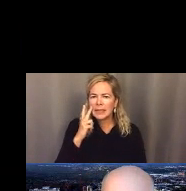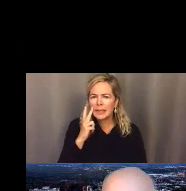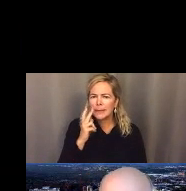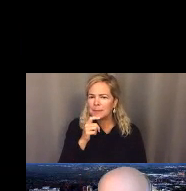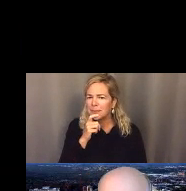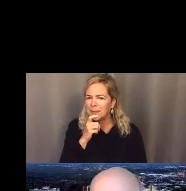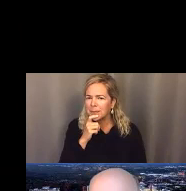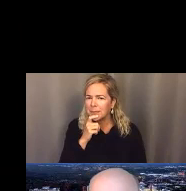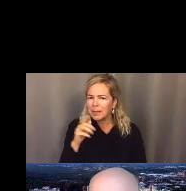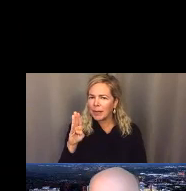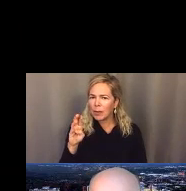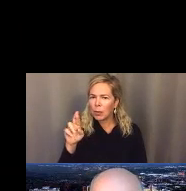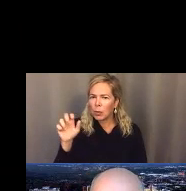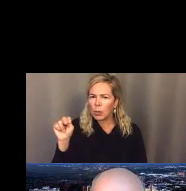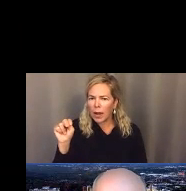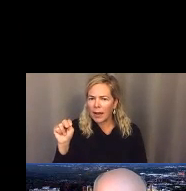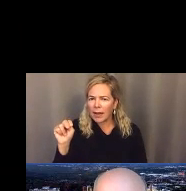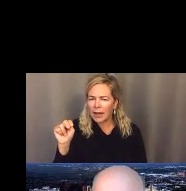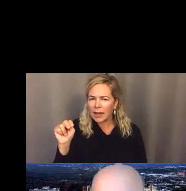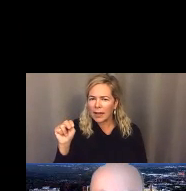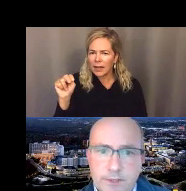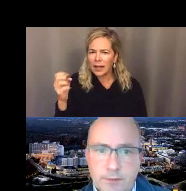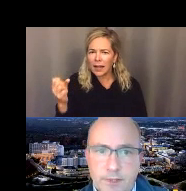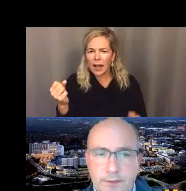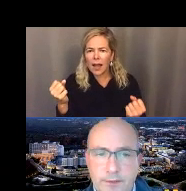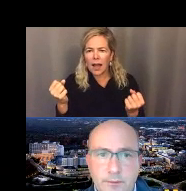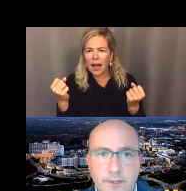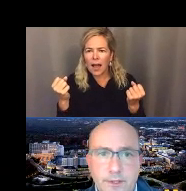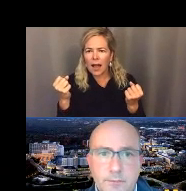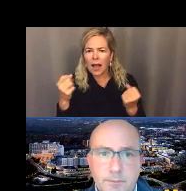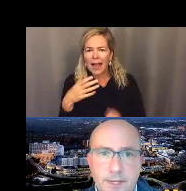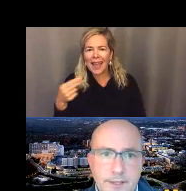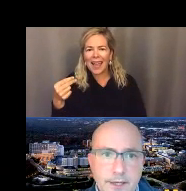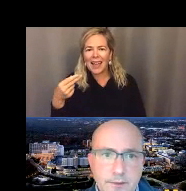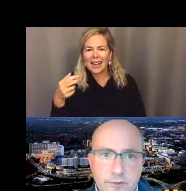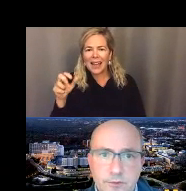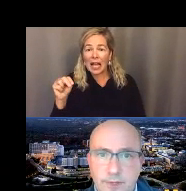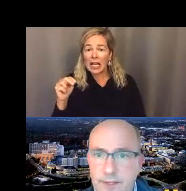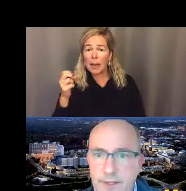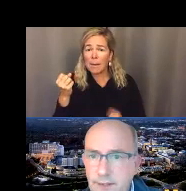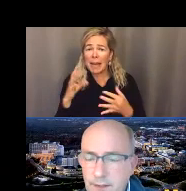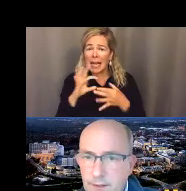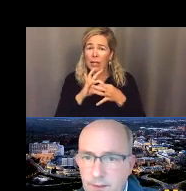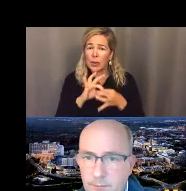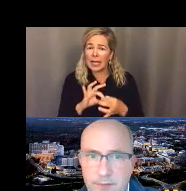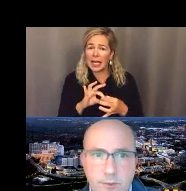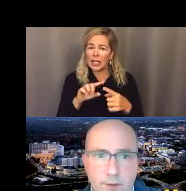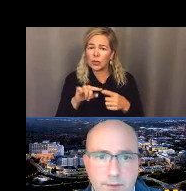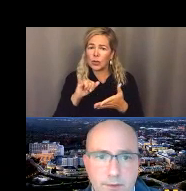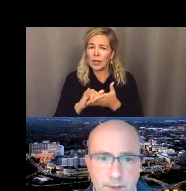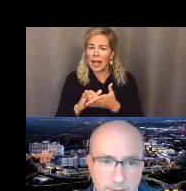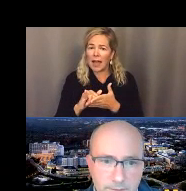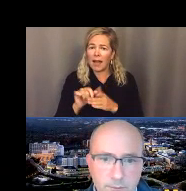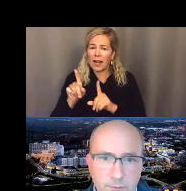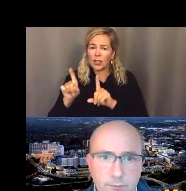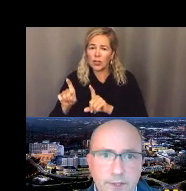Brian, I think there are a number of, Brian and Helen, there are a number of questions related to the dependent care survey. If you all,